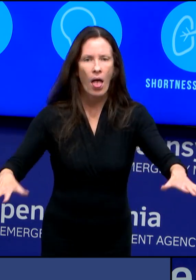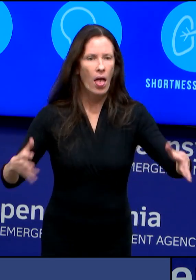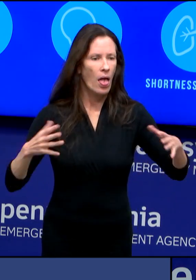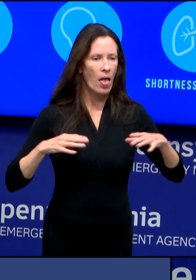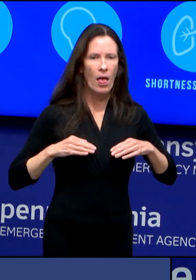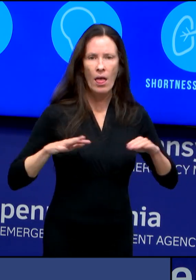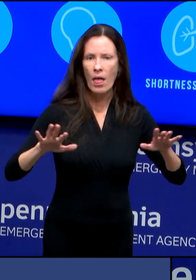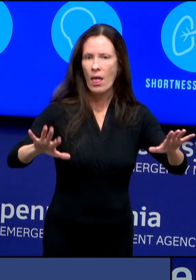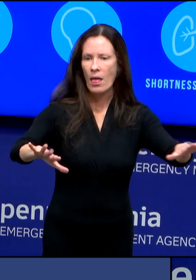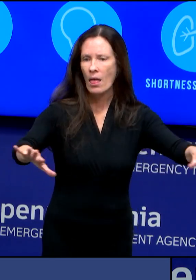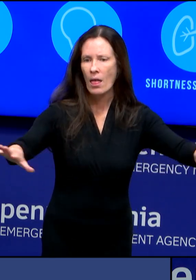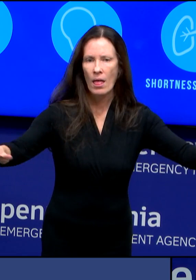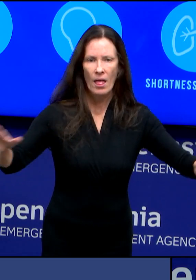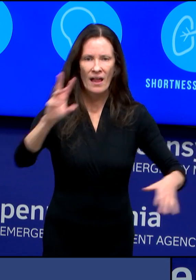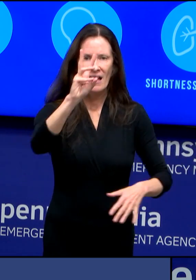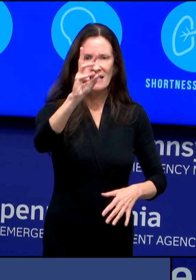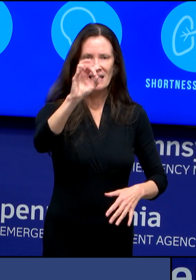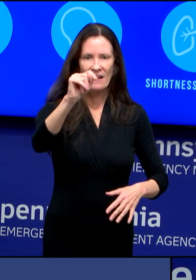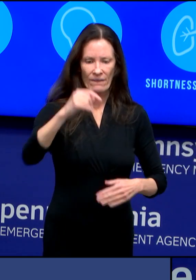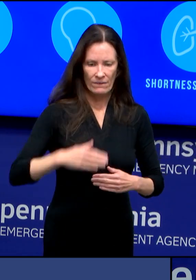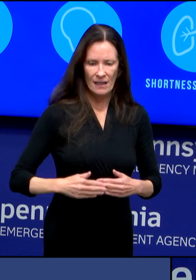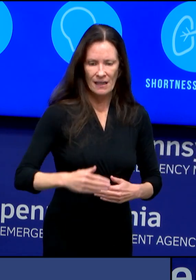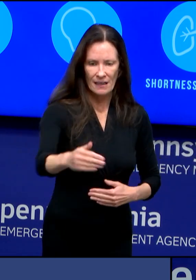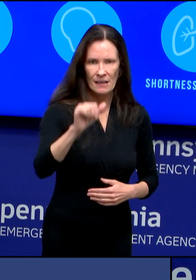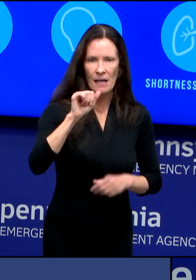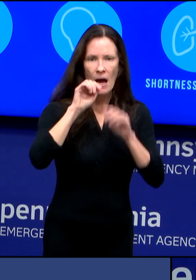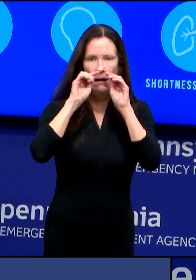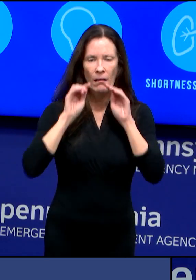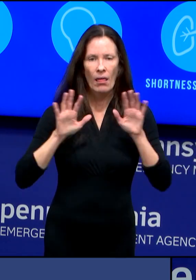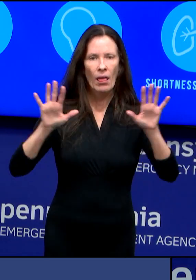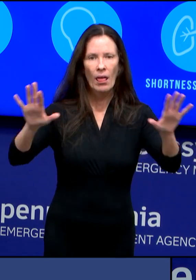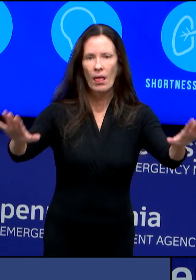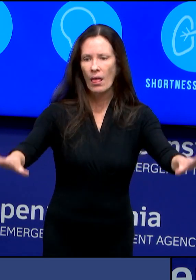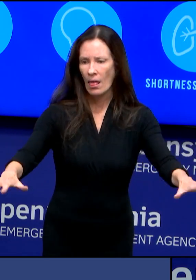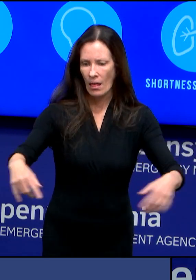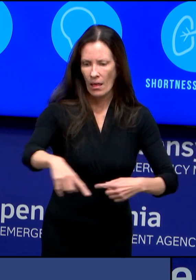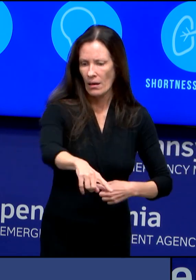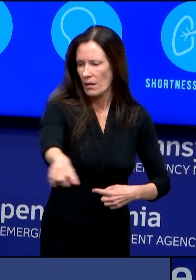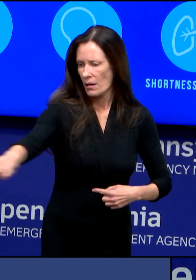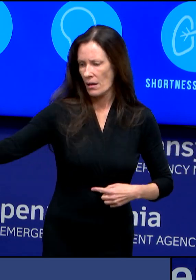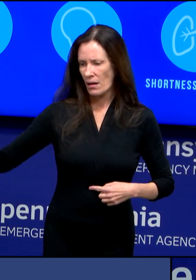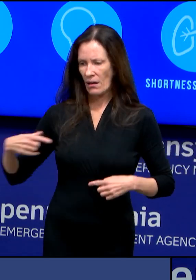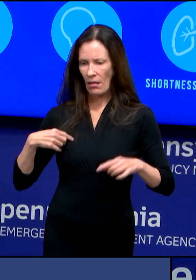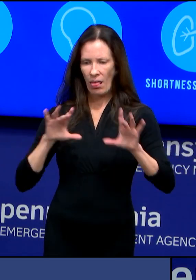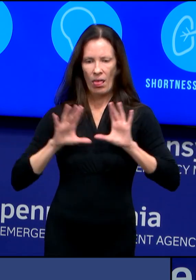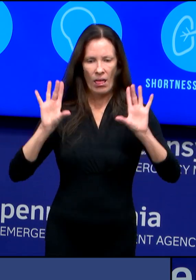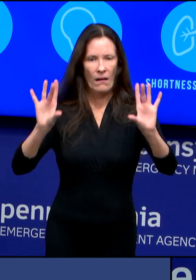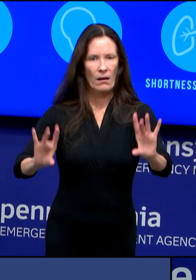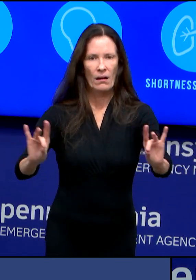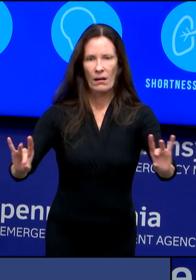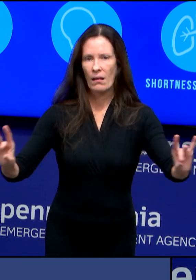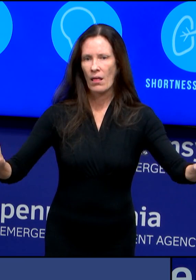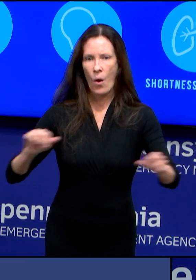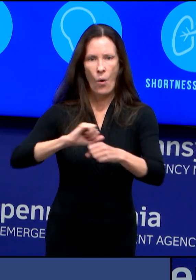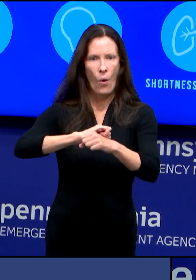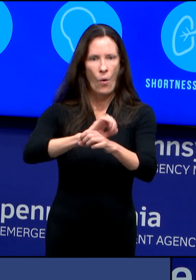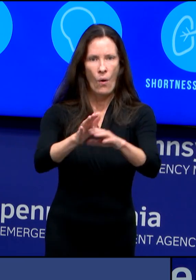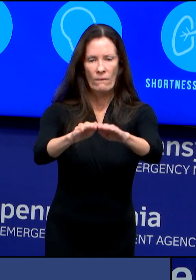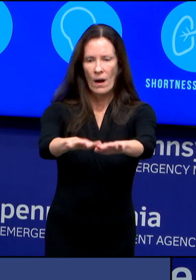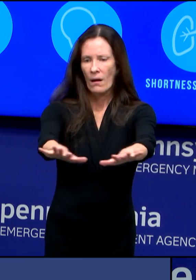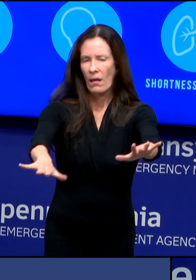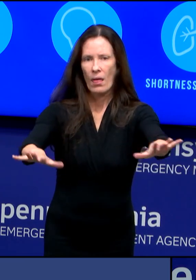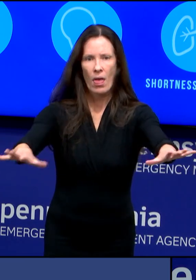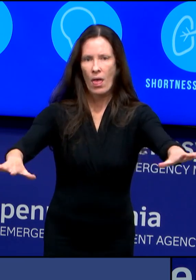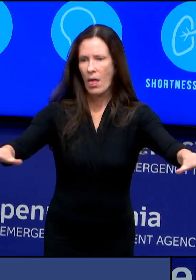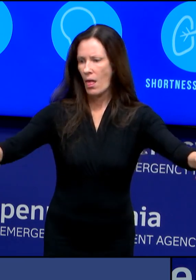feet, which goes with the idea that we should stay 6 feet apart from individuals, because then the droplets couldn't come to